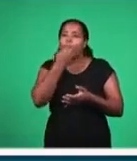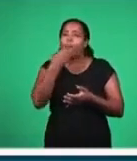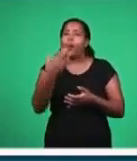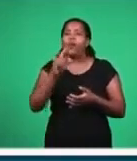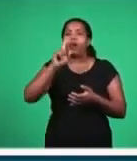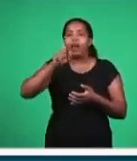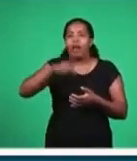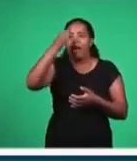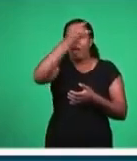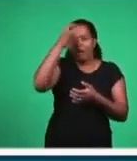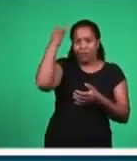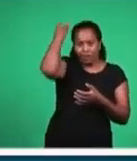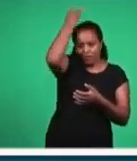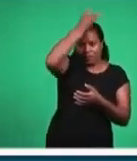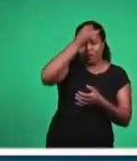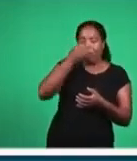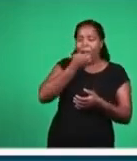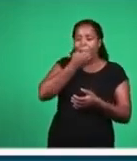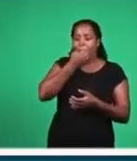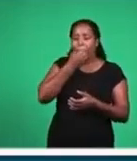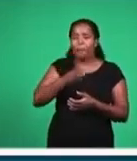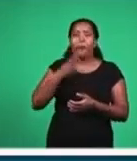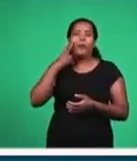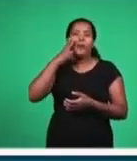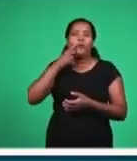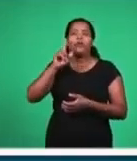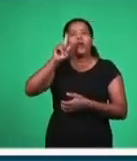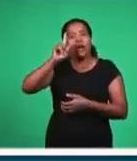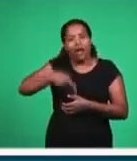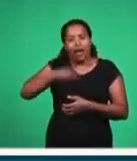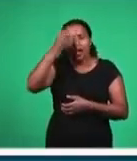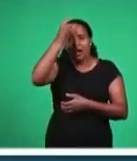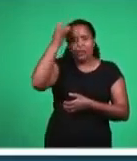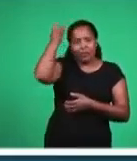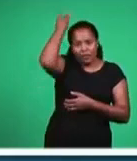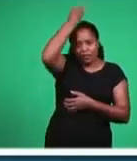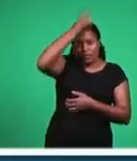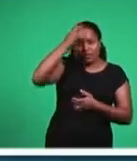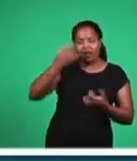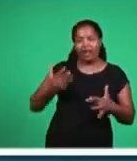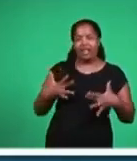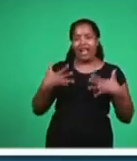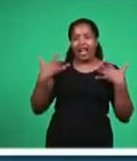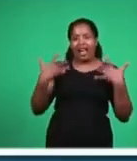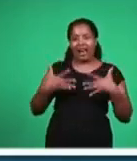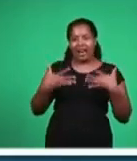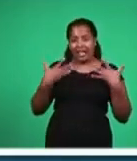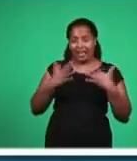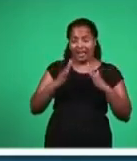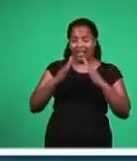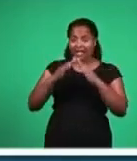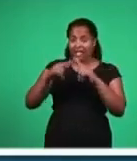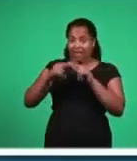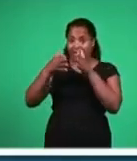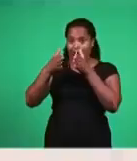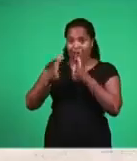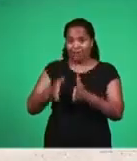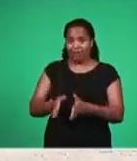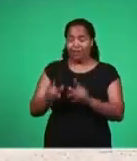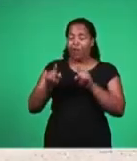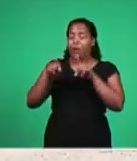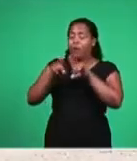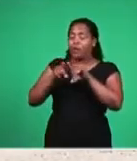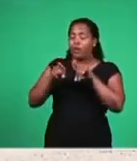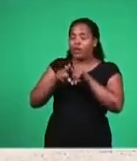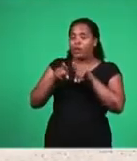of the faithful church, the wife, for the Holy Spirit. And so it is the happiness of the Holy Spirit